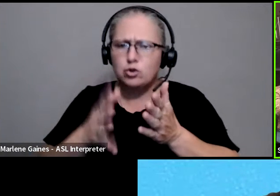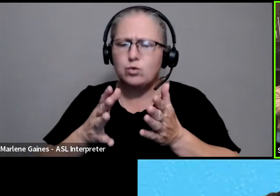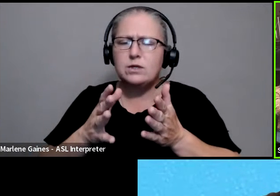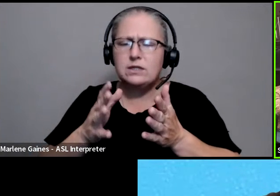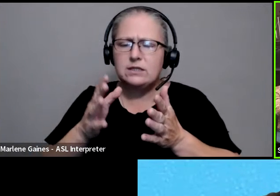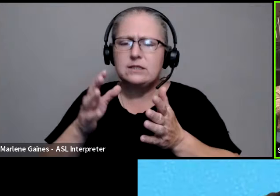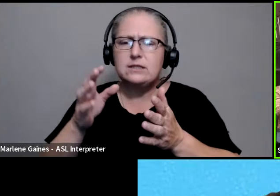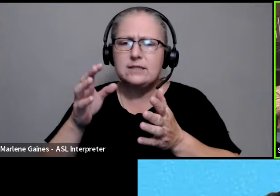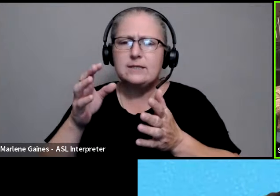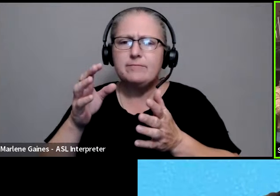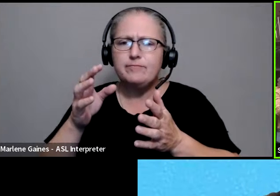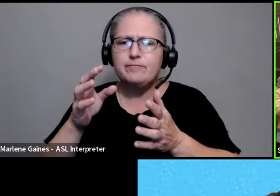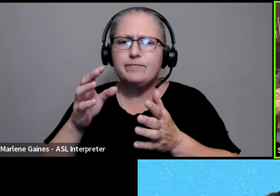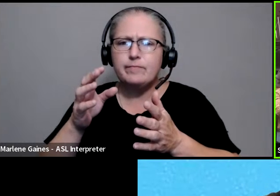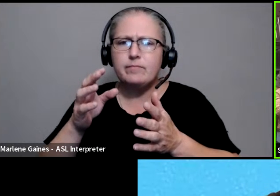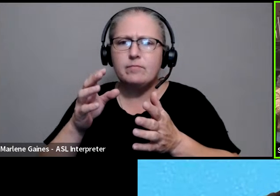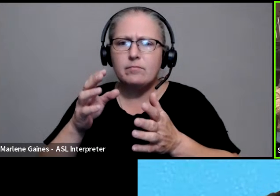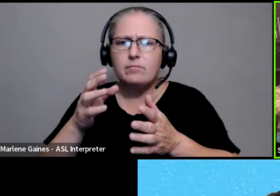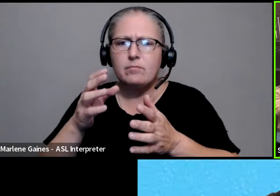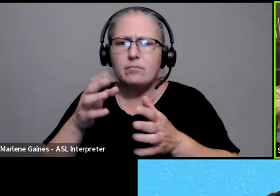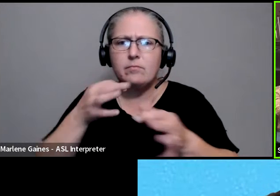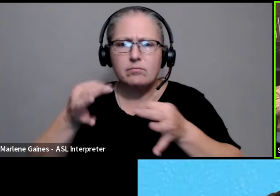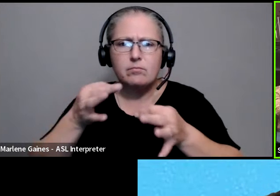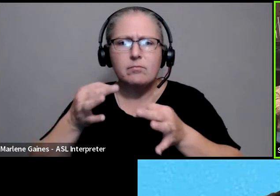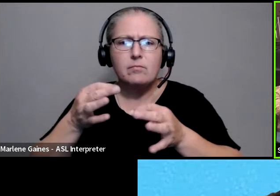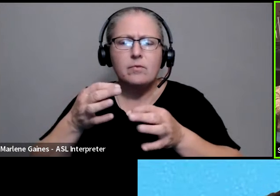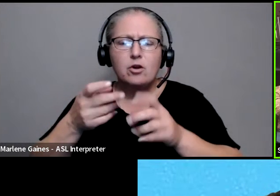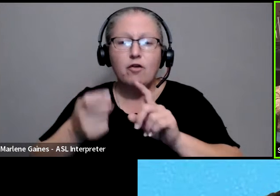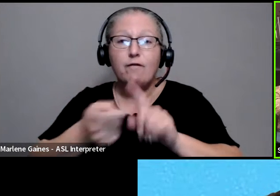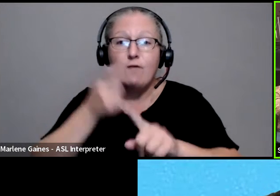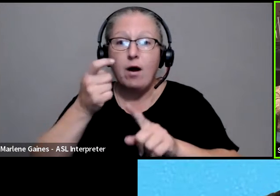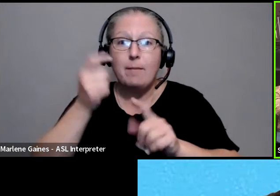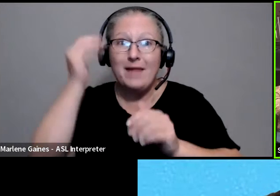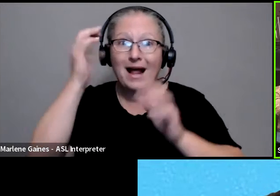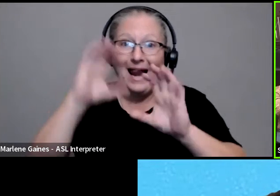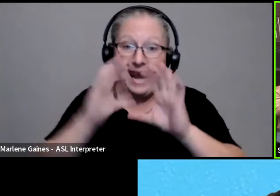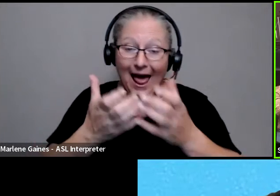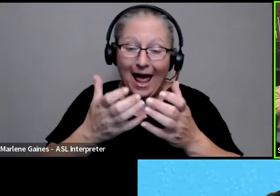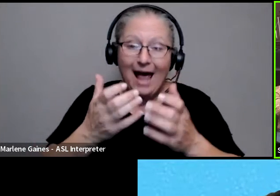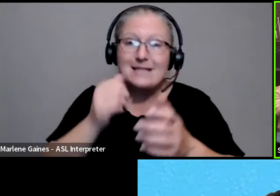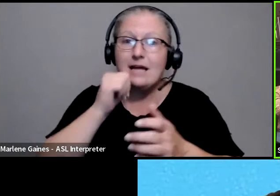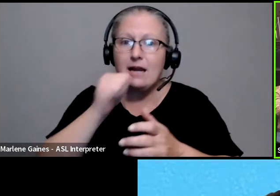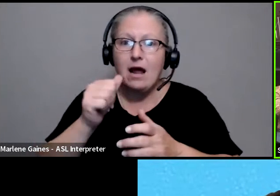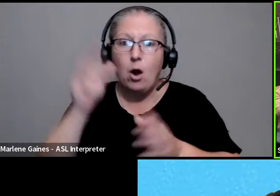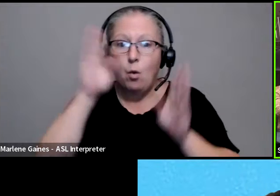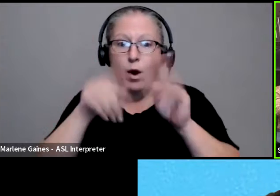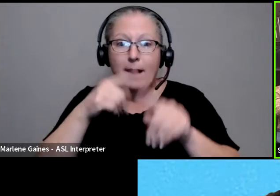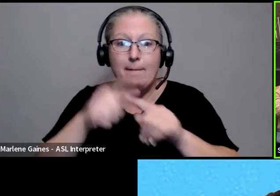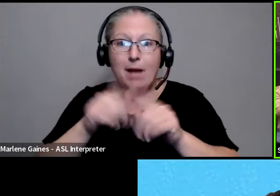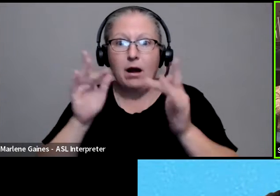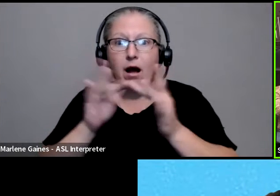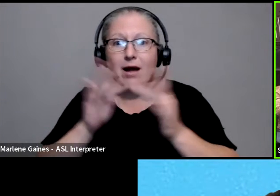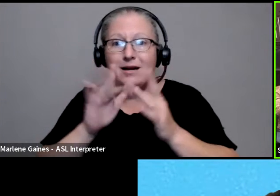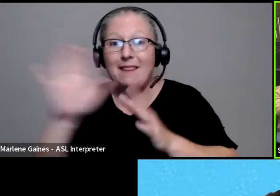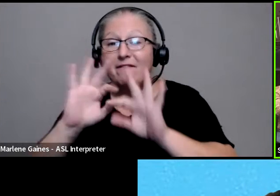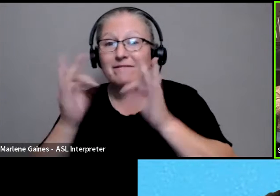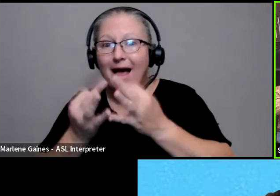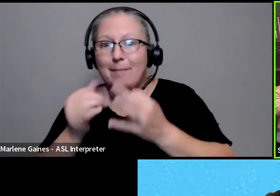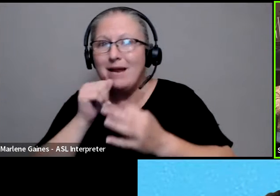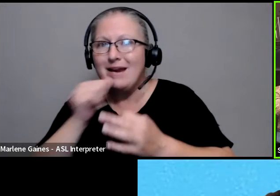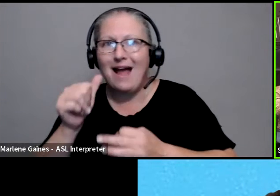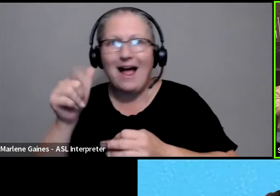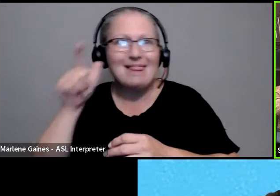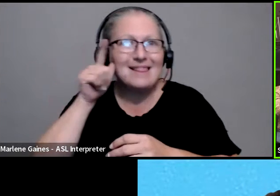be getting direction from the adult in the classroom instead of worried about contacting their family and not really